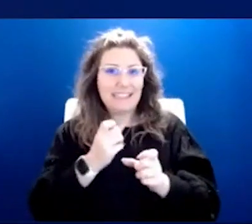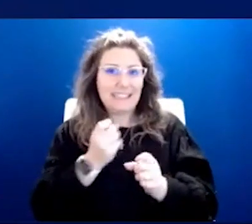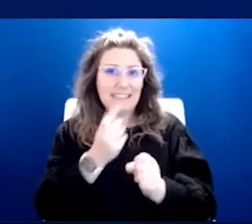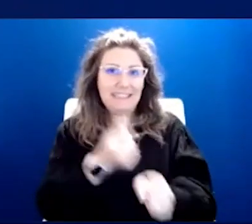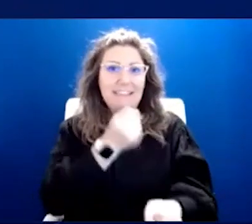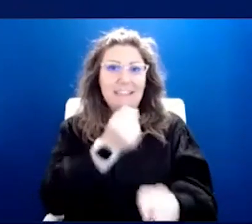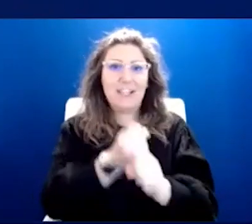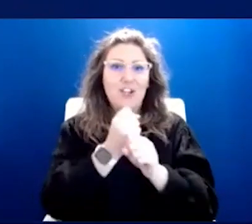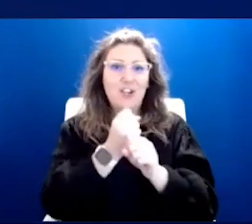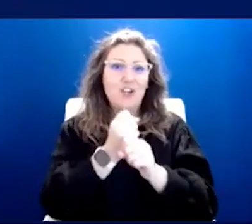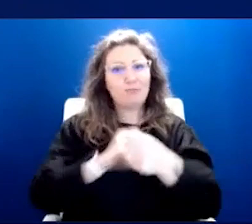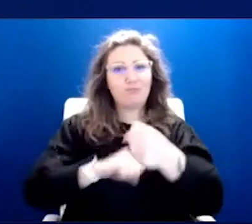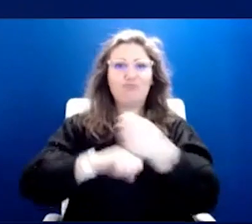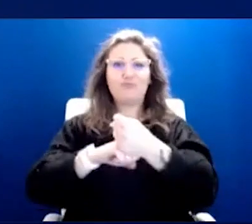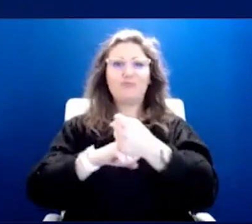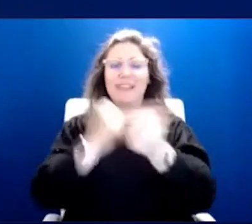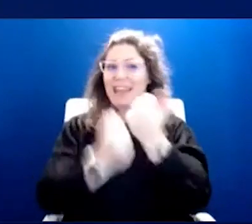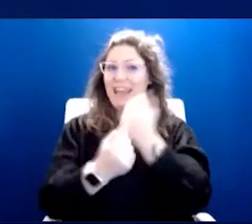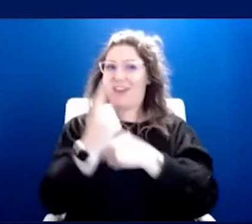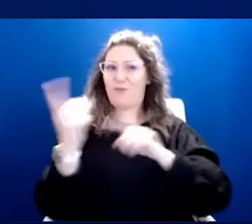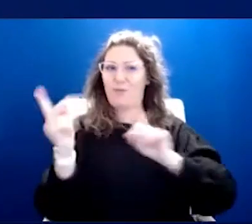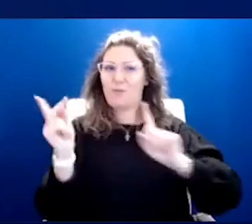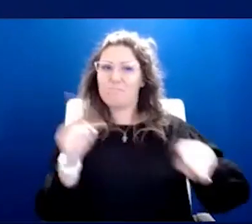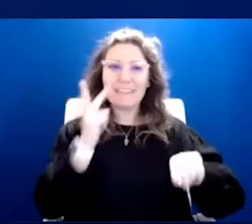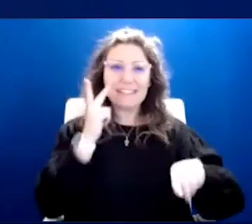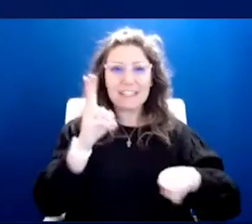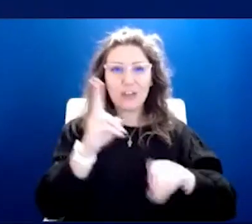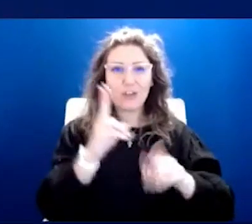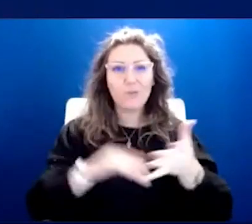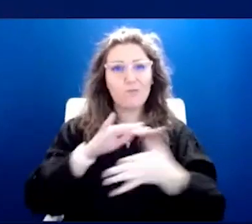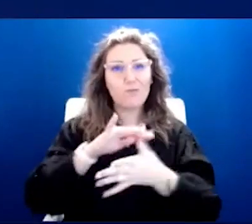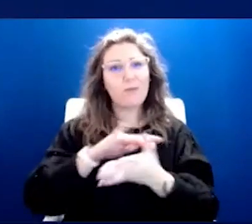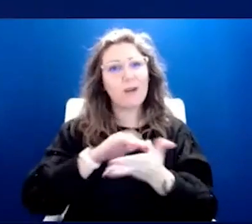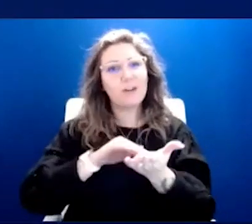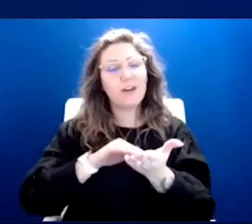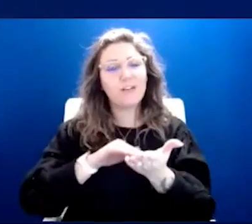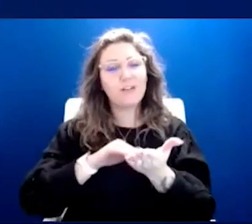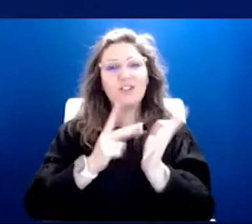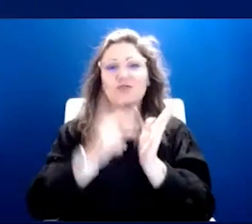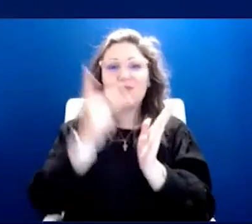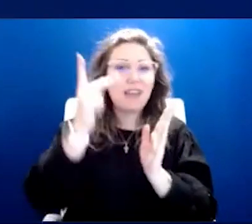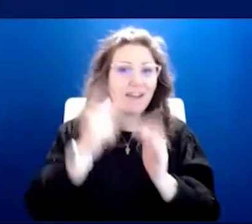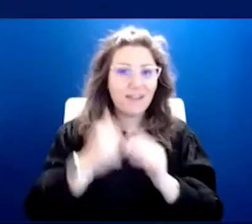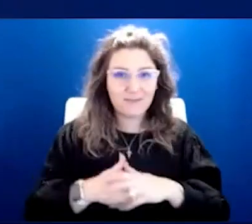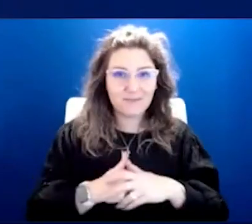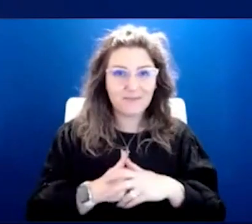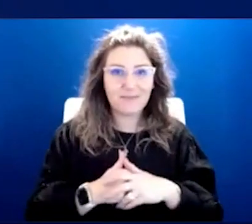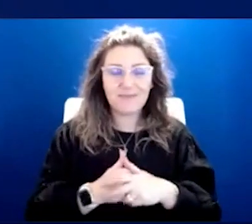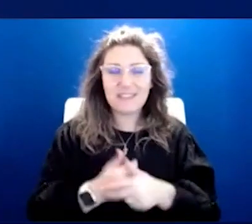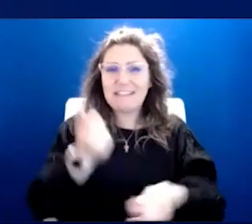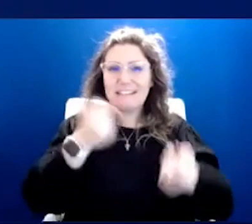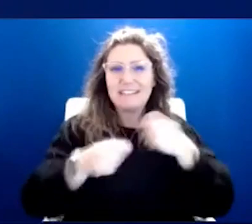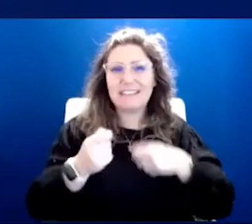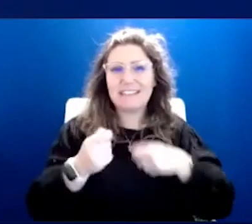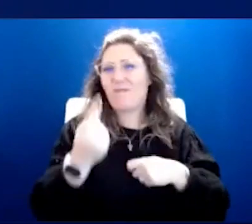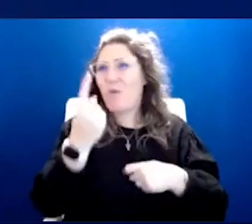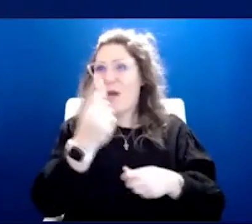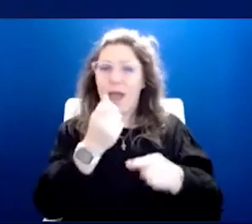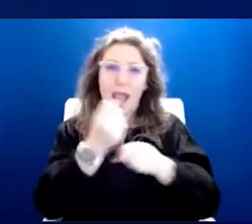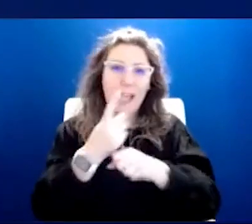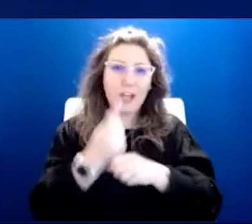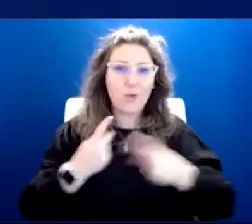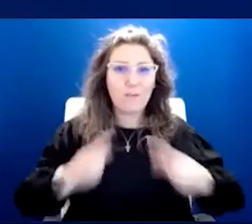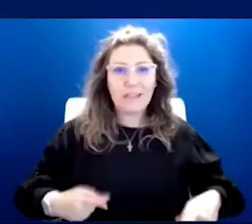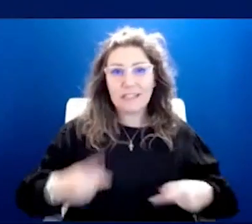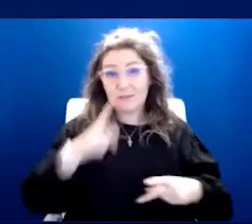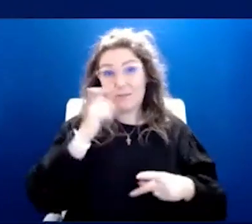like, let's get everybody to see their primary care physician two times instead of just that annual physical, because that might